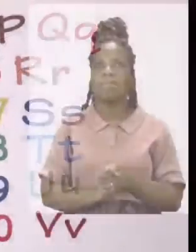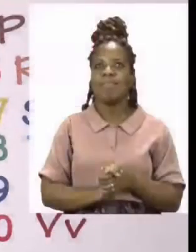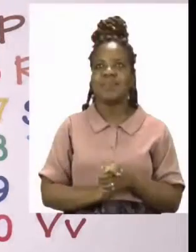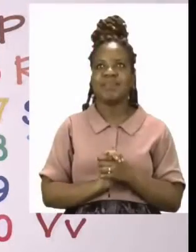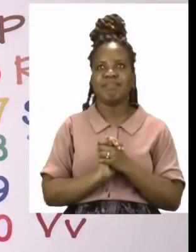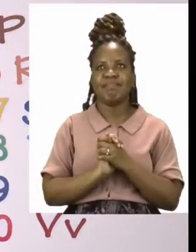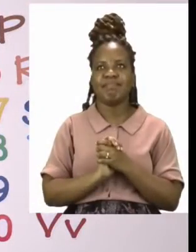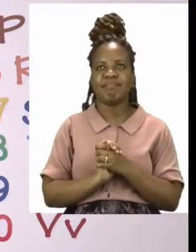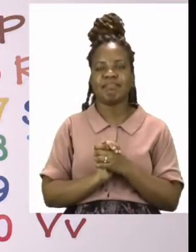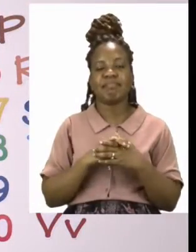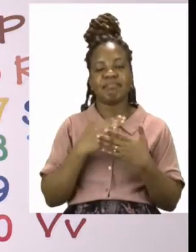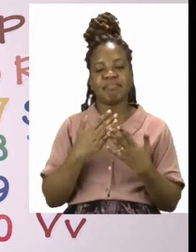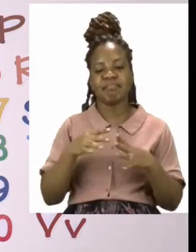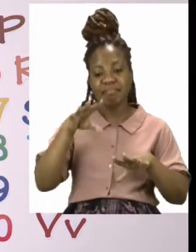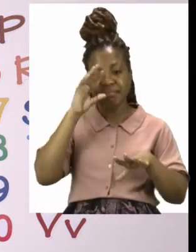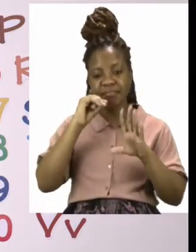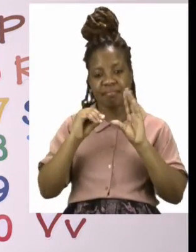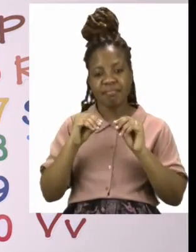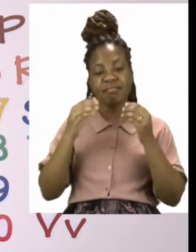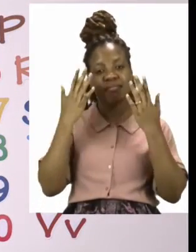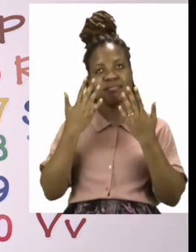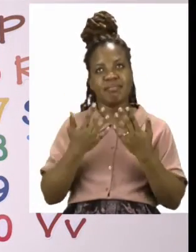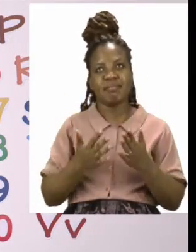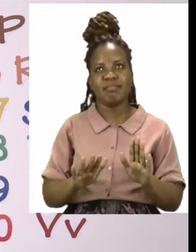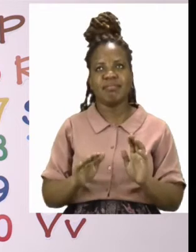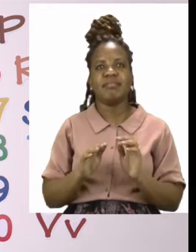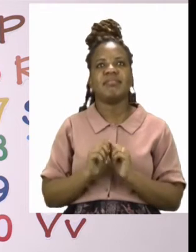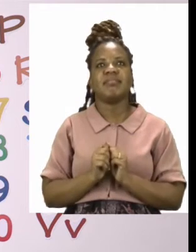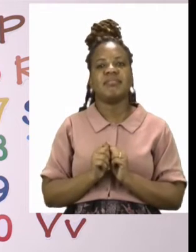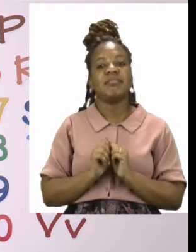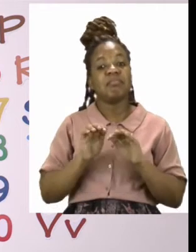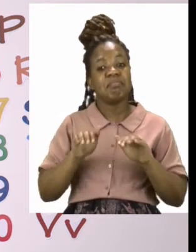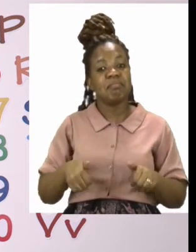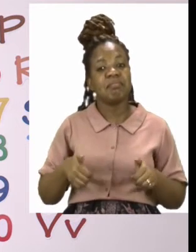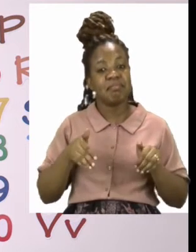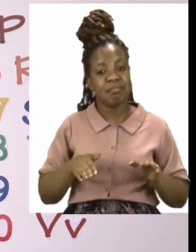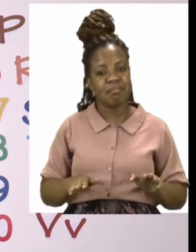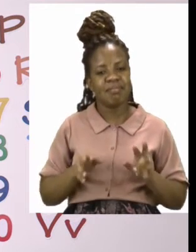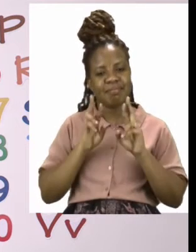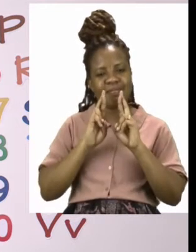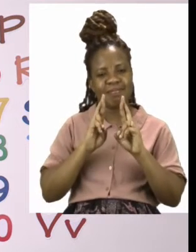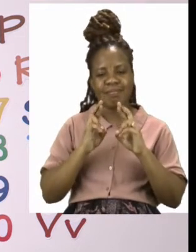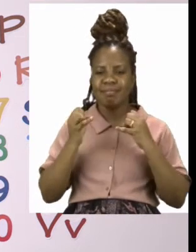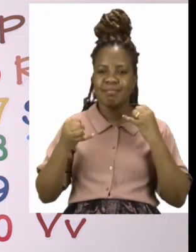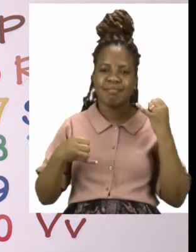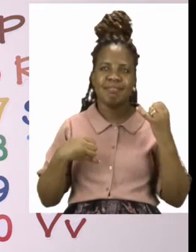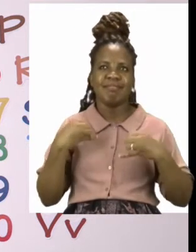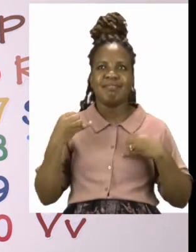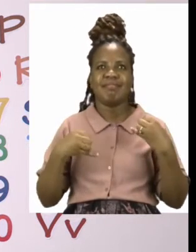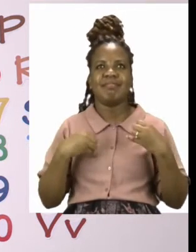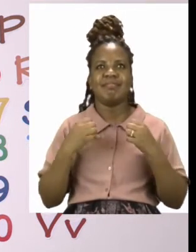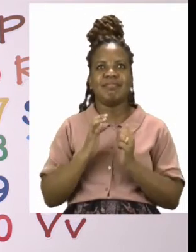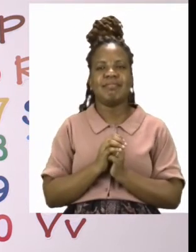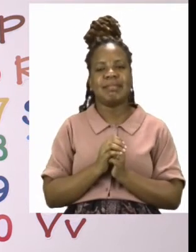We have now come to the end of our lesson, boys and girls, and I hope you had so much fun. Remember, if